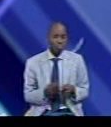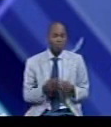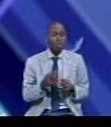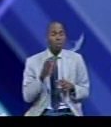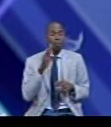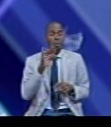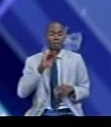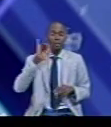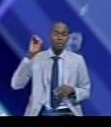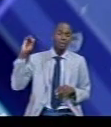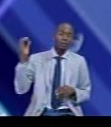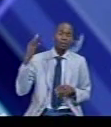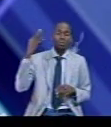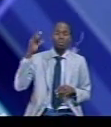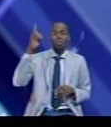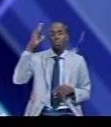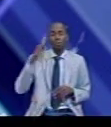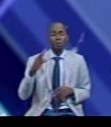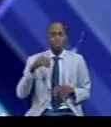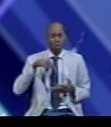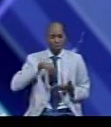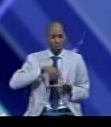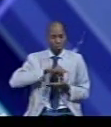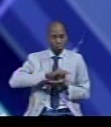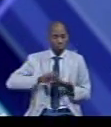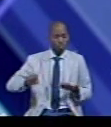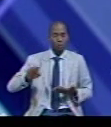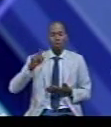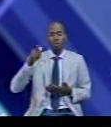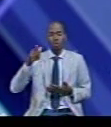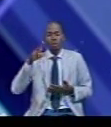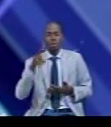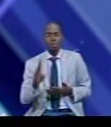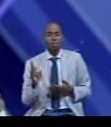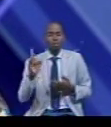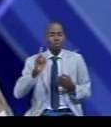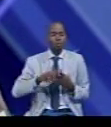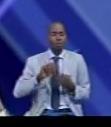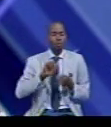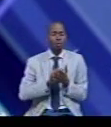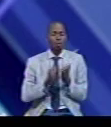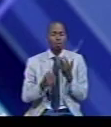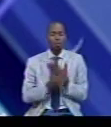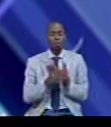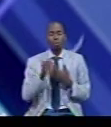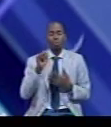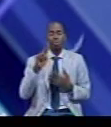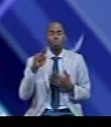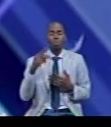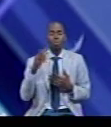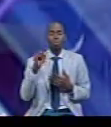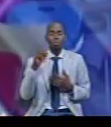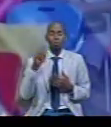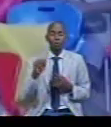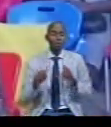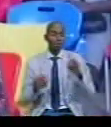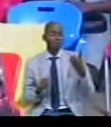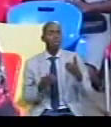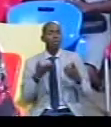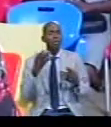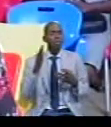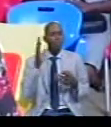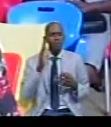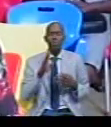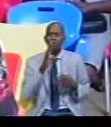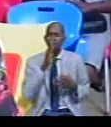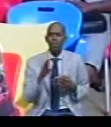July 27 to August 1. God helping all. There will be the July edition of